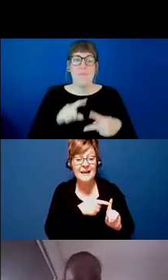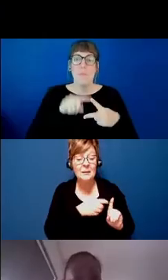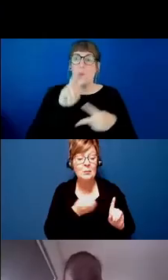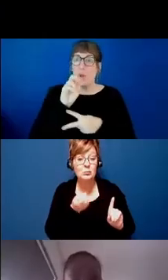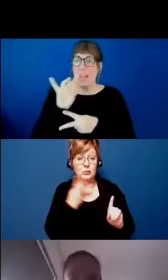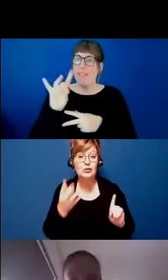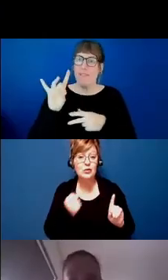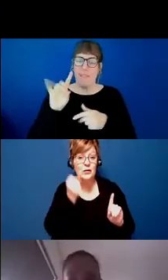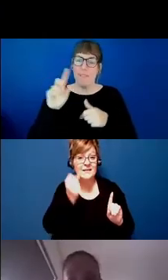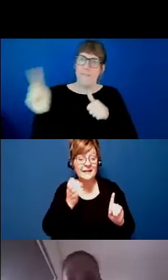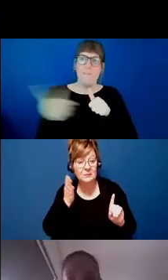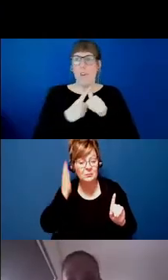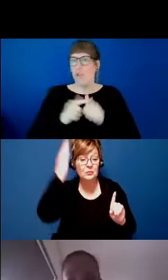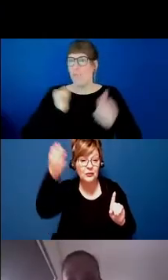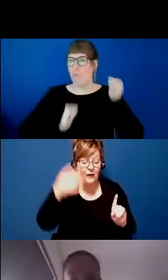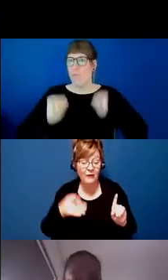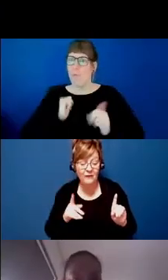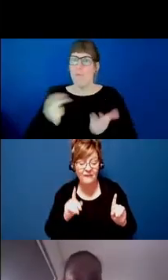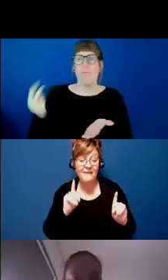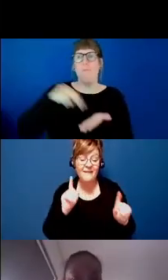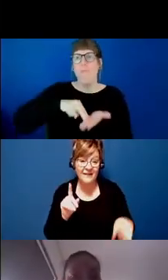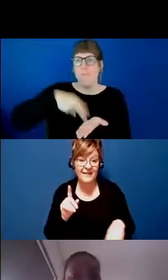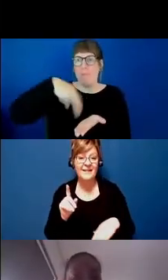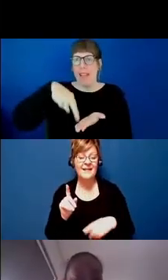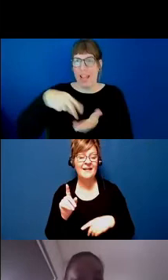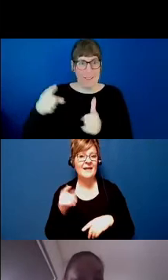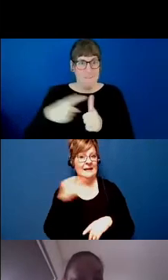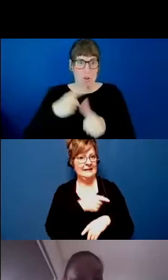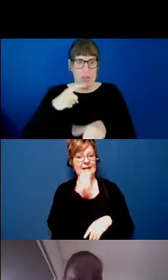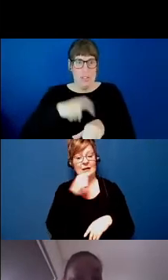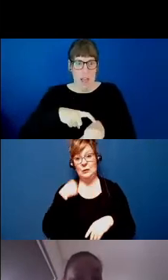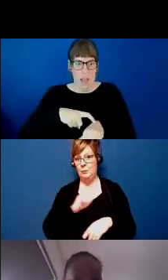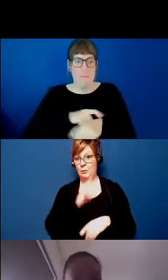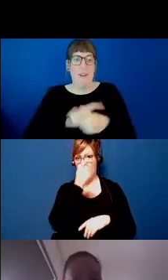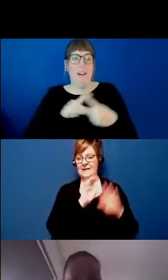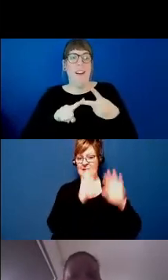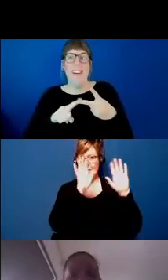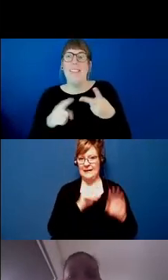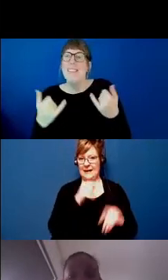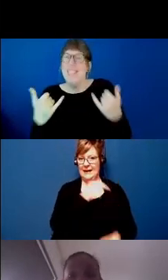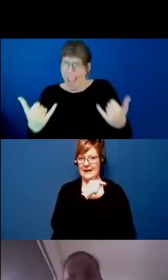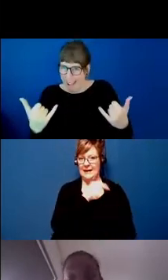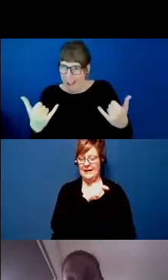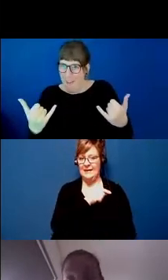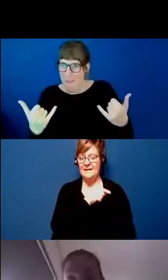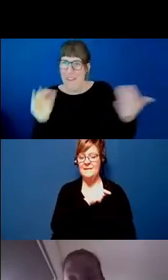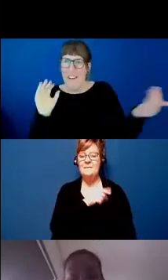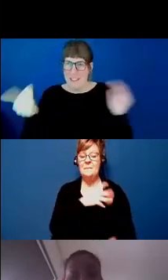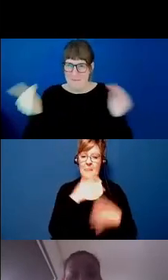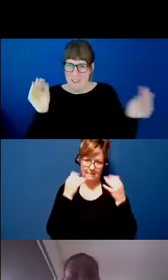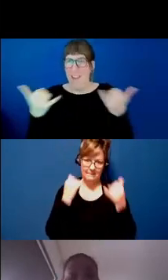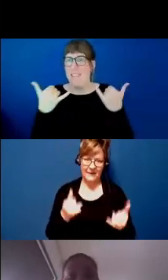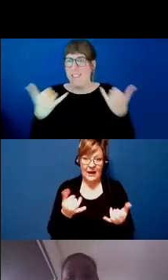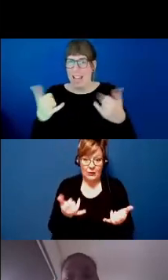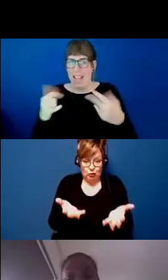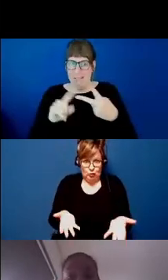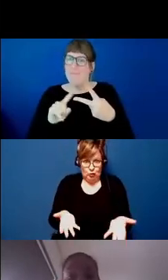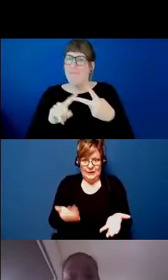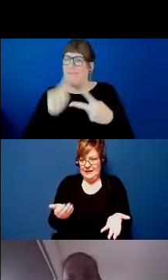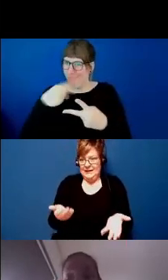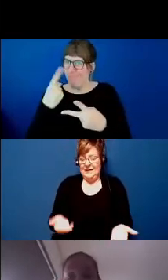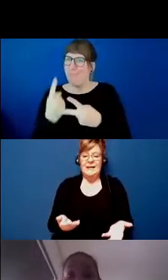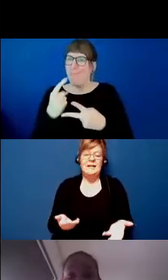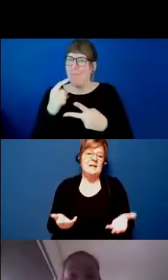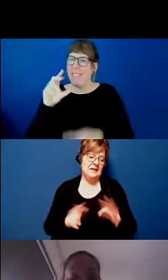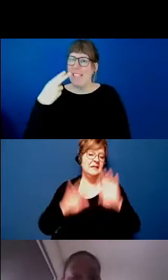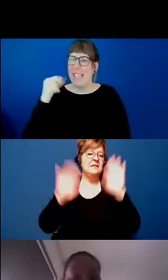first performance on stage at our show. And this is now her today doing a hip hop solo. You'll notice